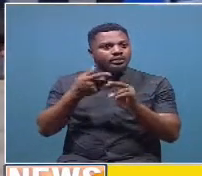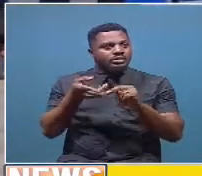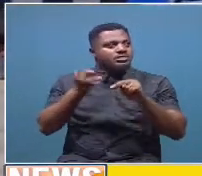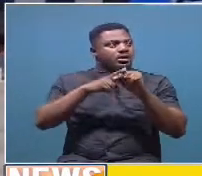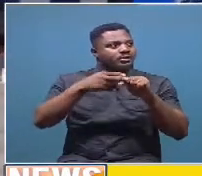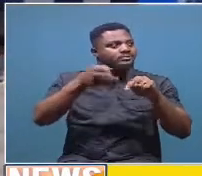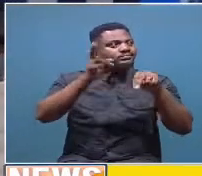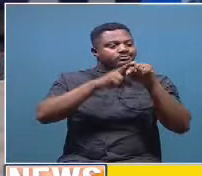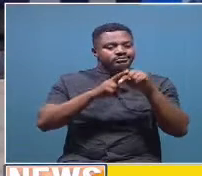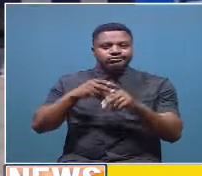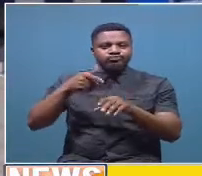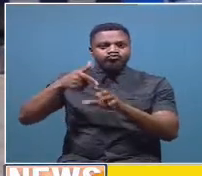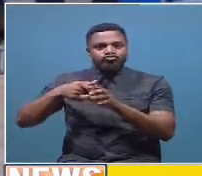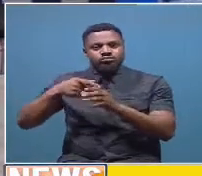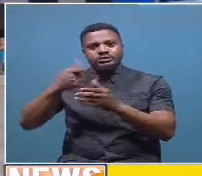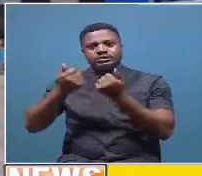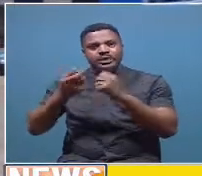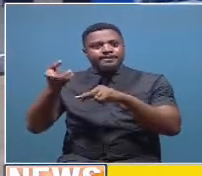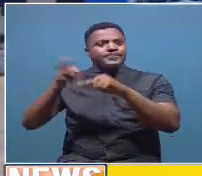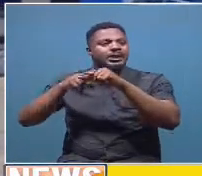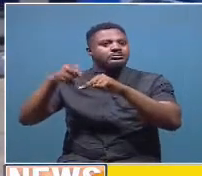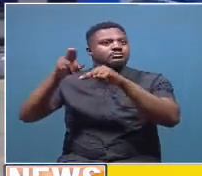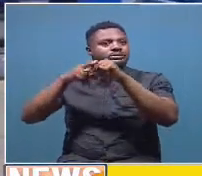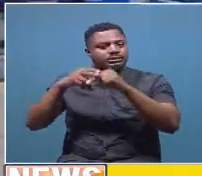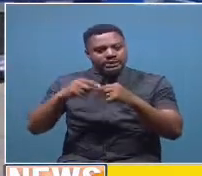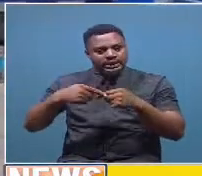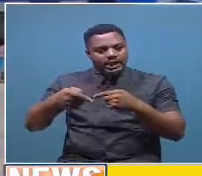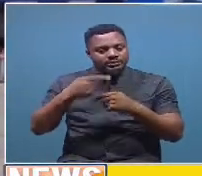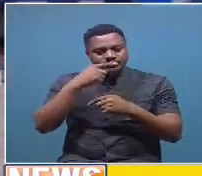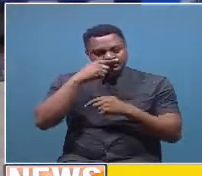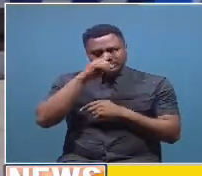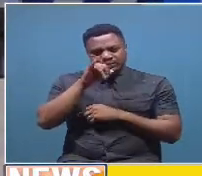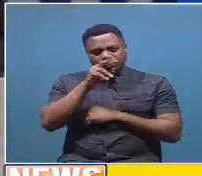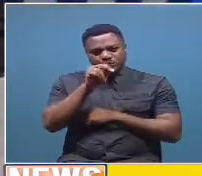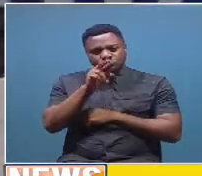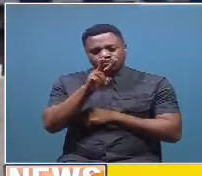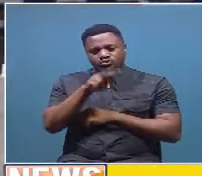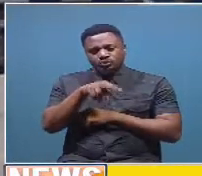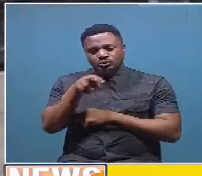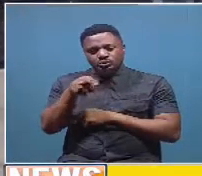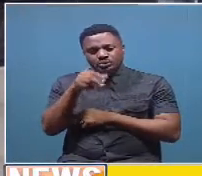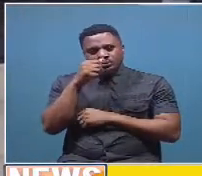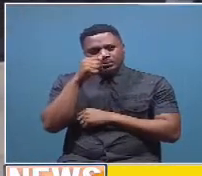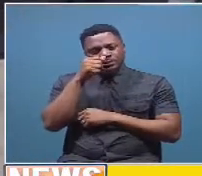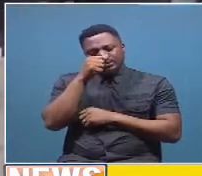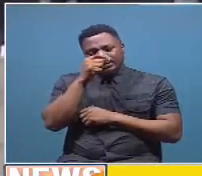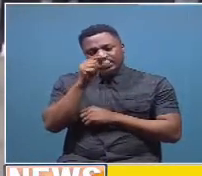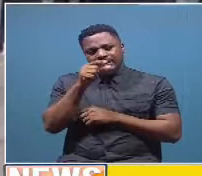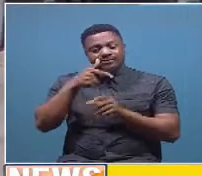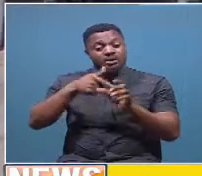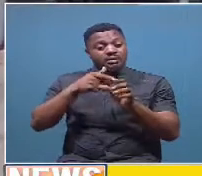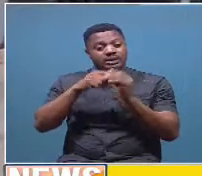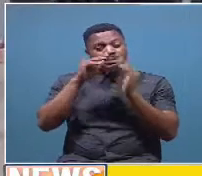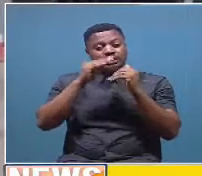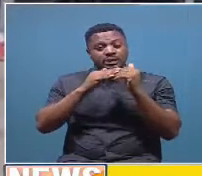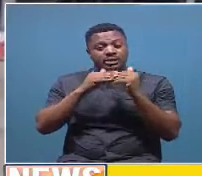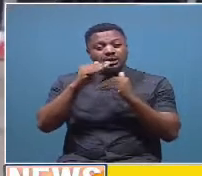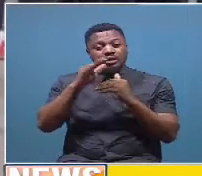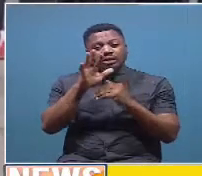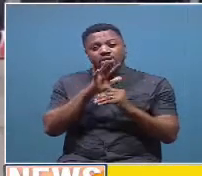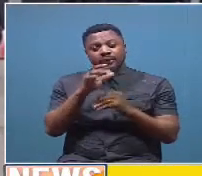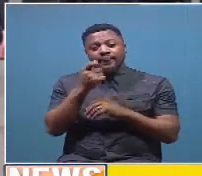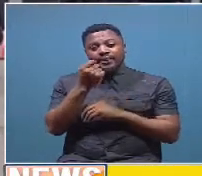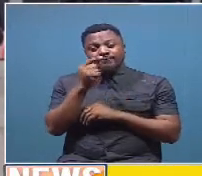gone up on the global market. In the next pricing window in June 2022, A litre of diesel is expected to go up by